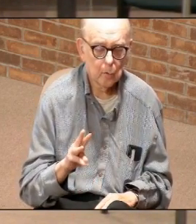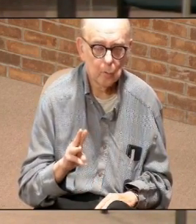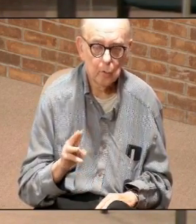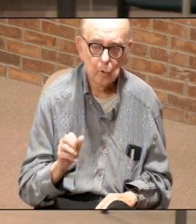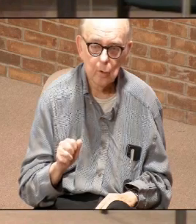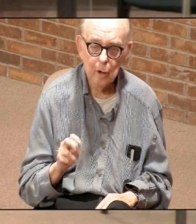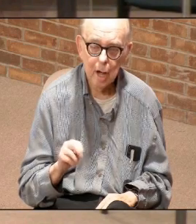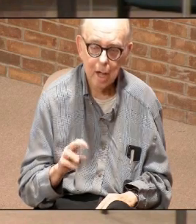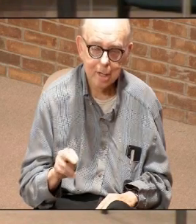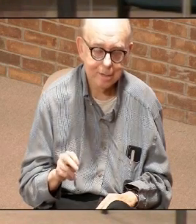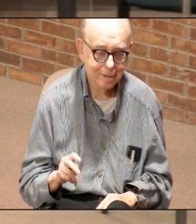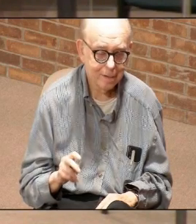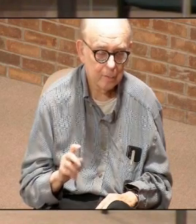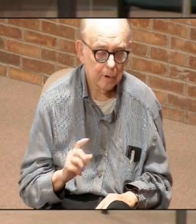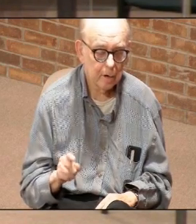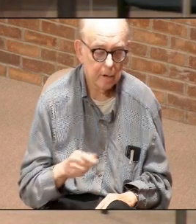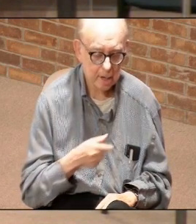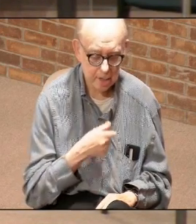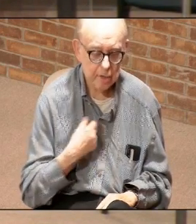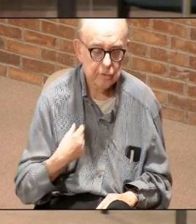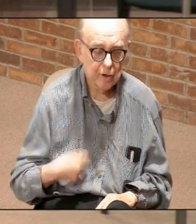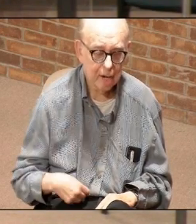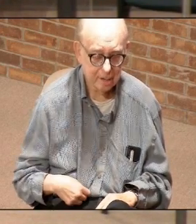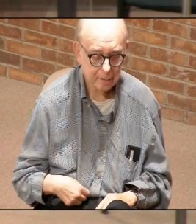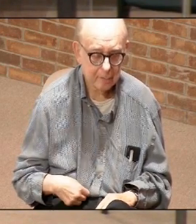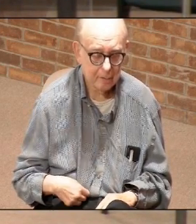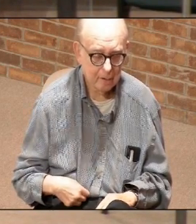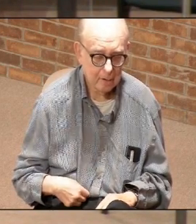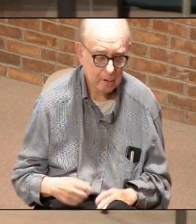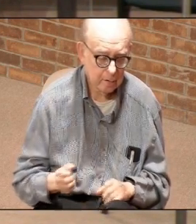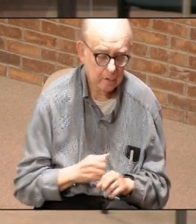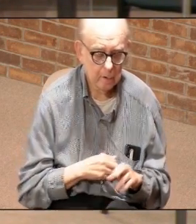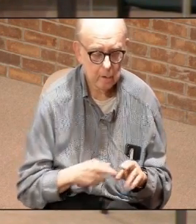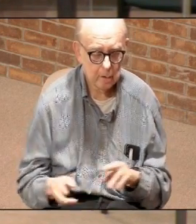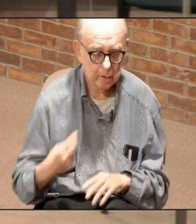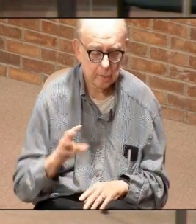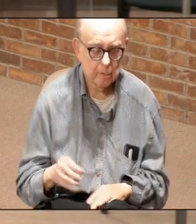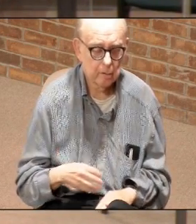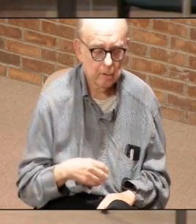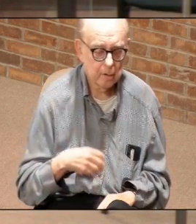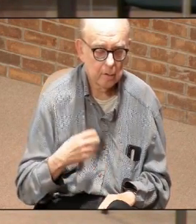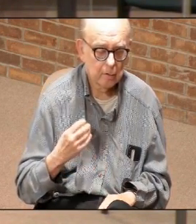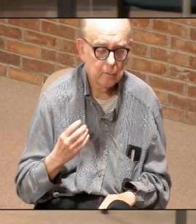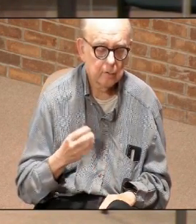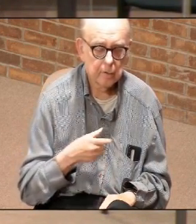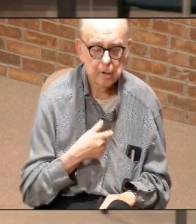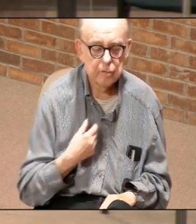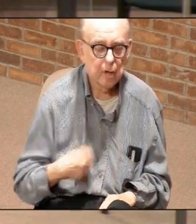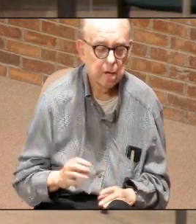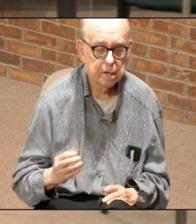province in China. They're getting ready for the Chinese New Year.